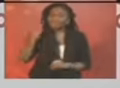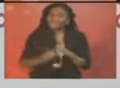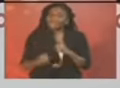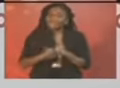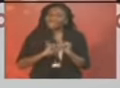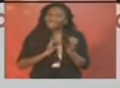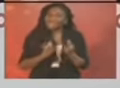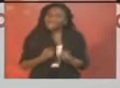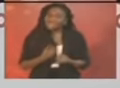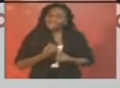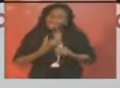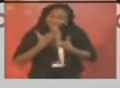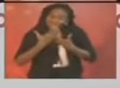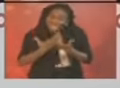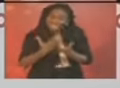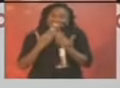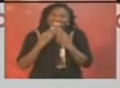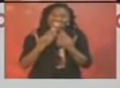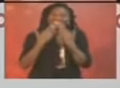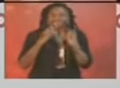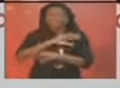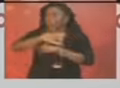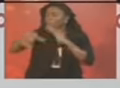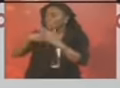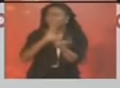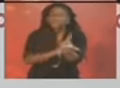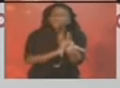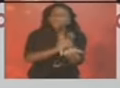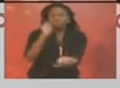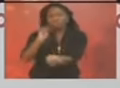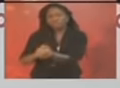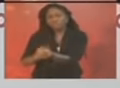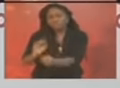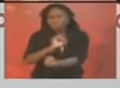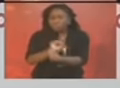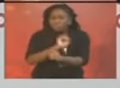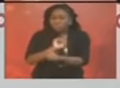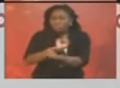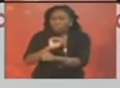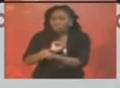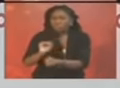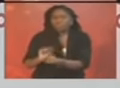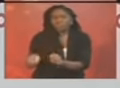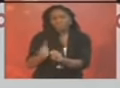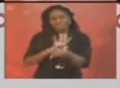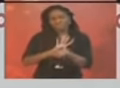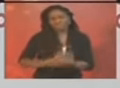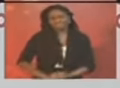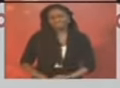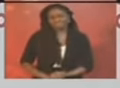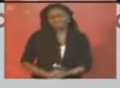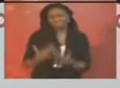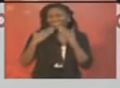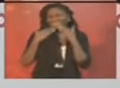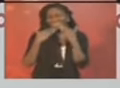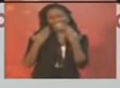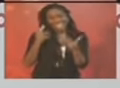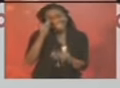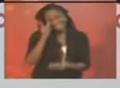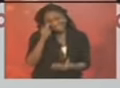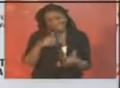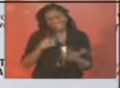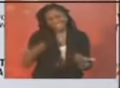express my thanks to all our healthcare workers who have been at the forefront of the COVID-19 response. Thank you for your